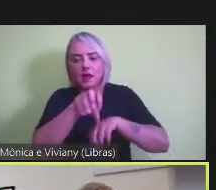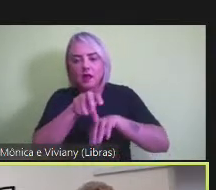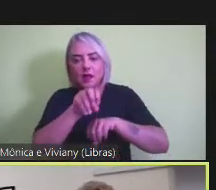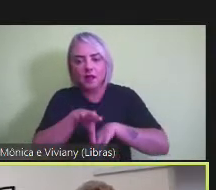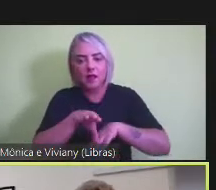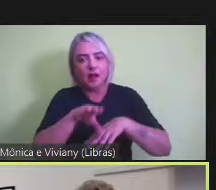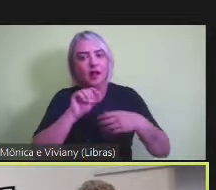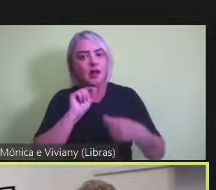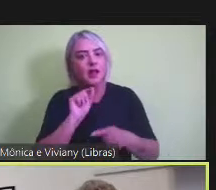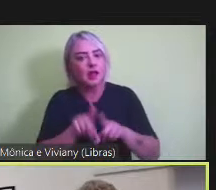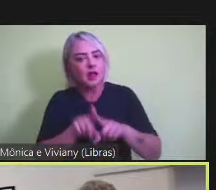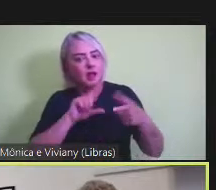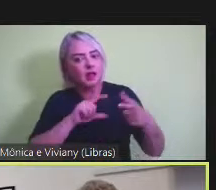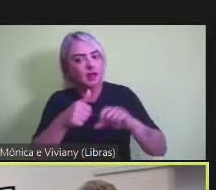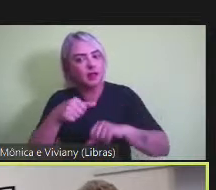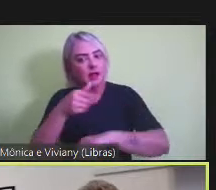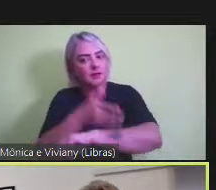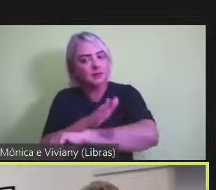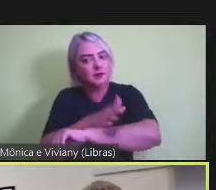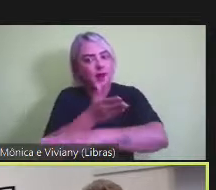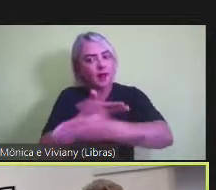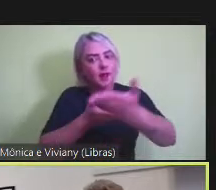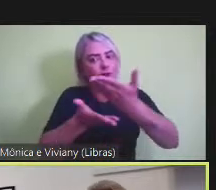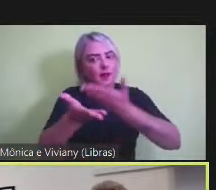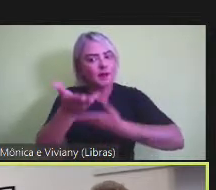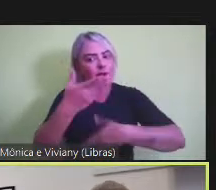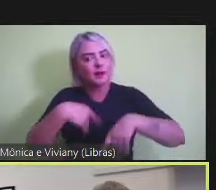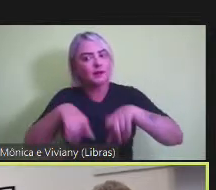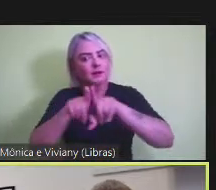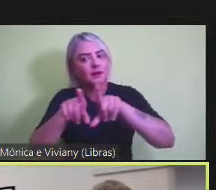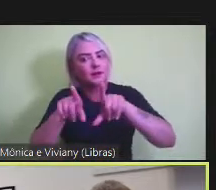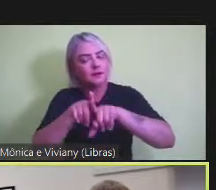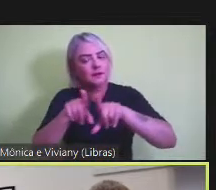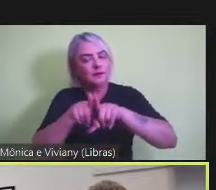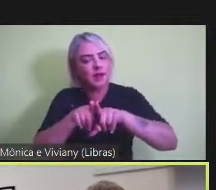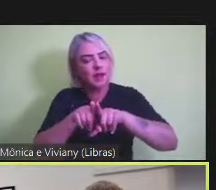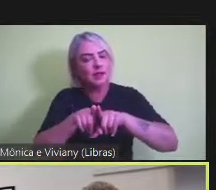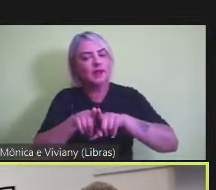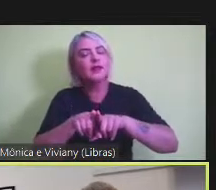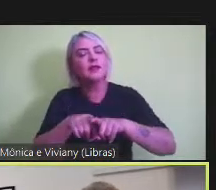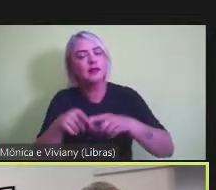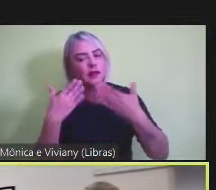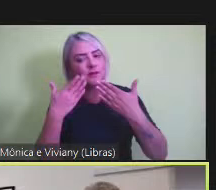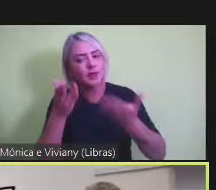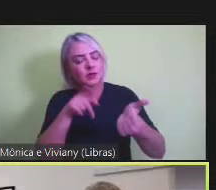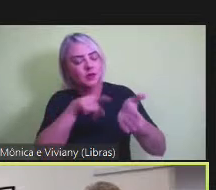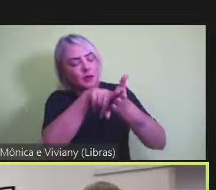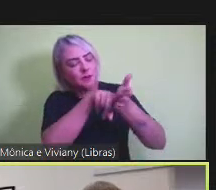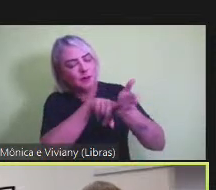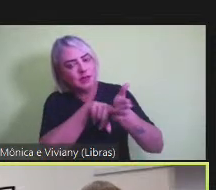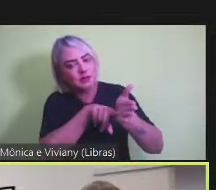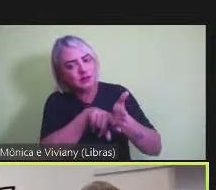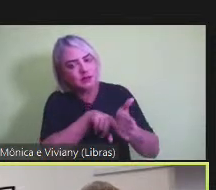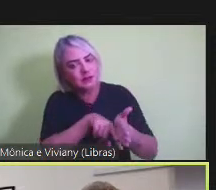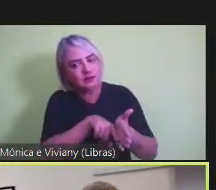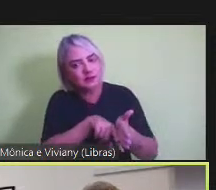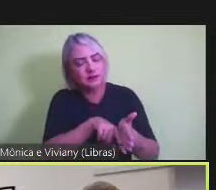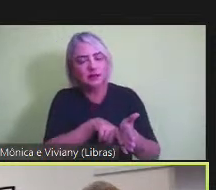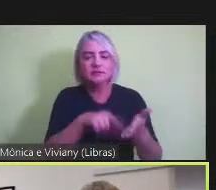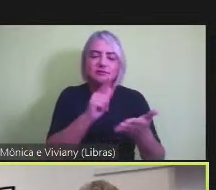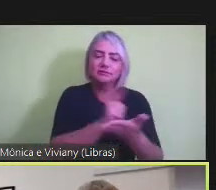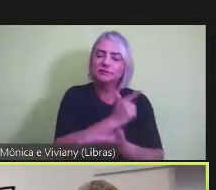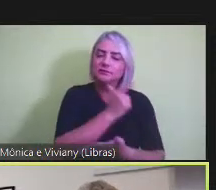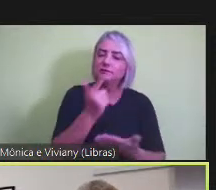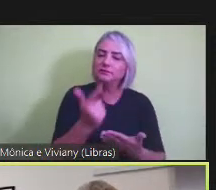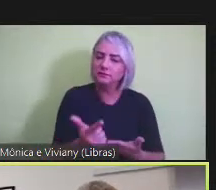of interprofessional education and the practices, collaborative practice, also appeared in the review from